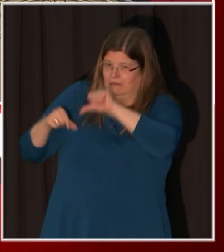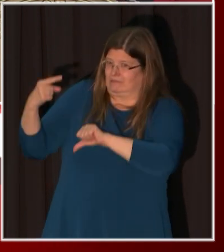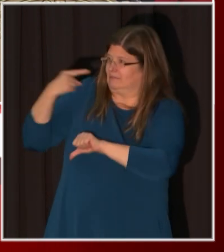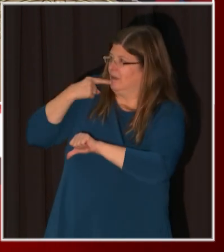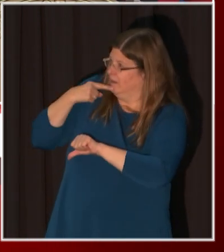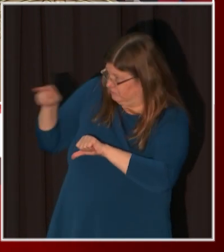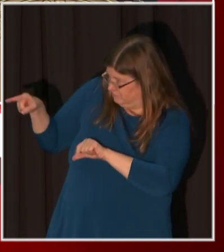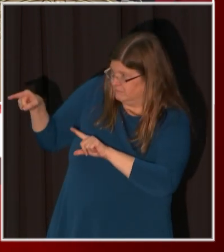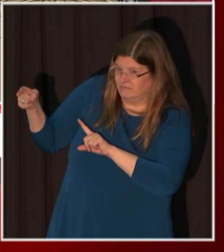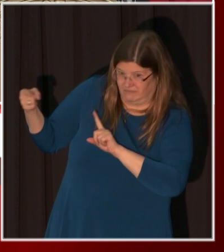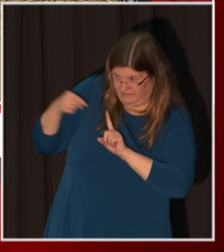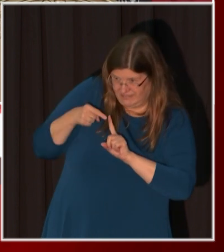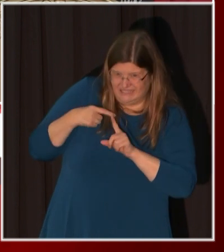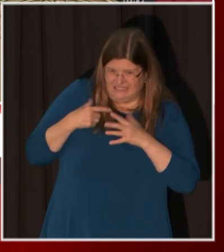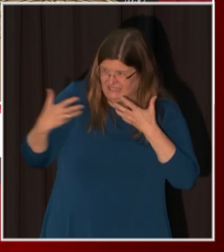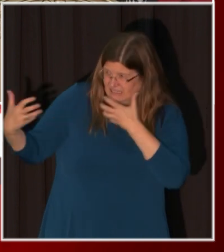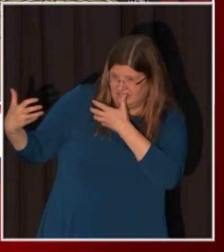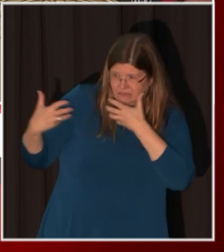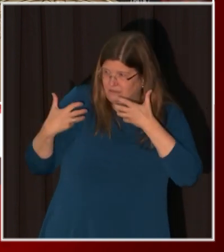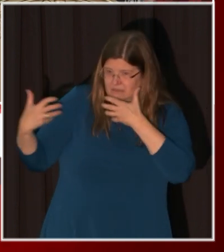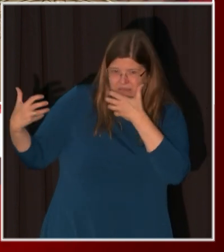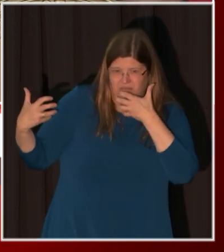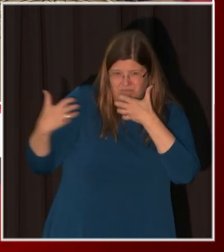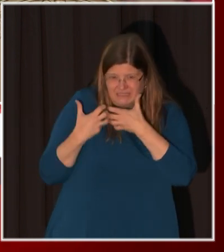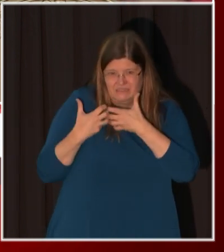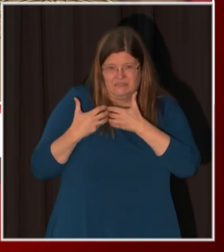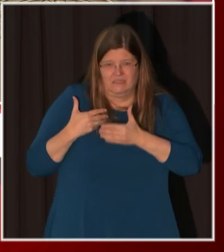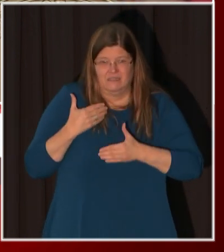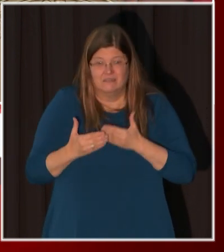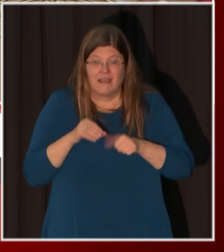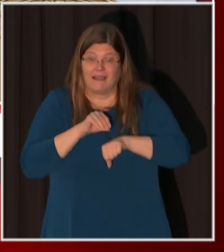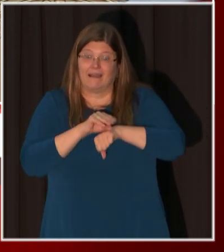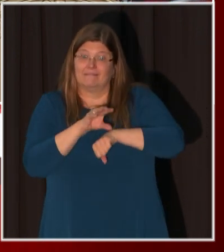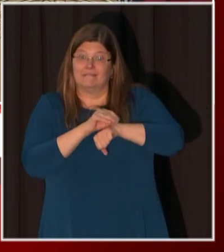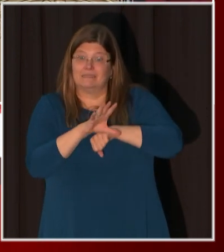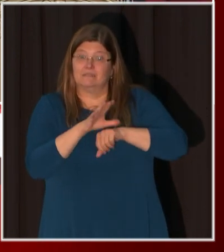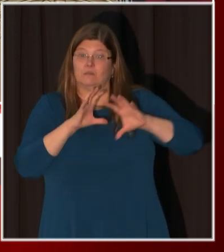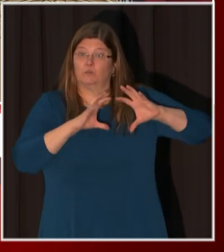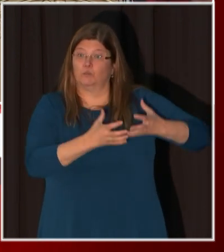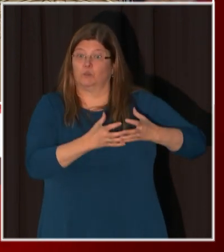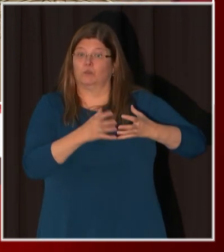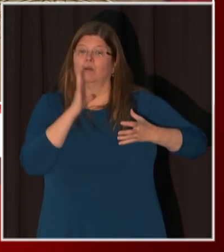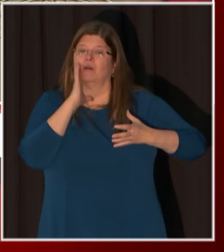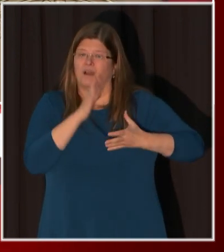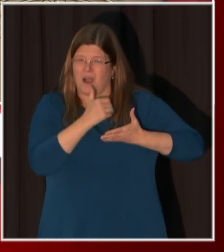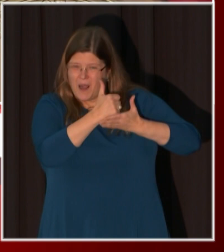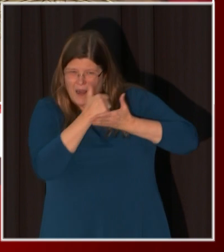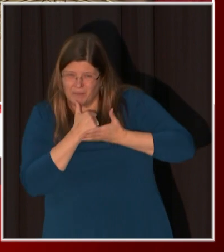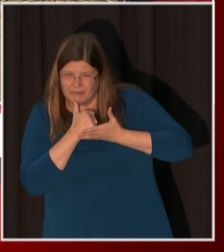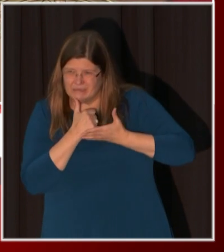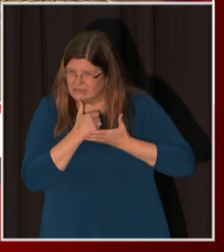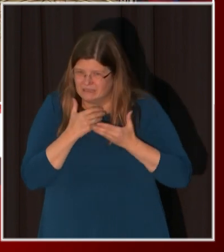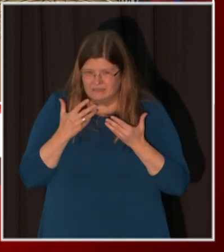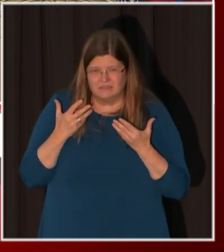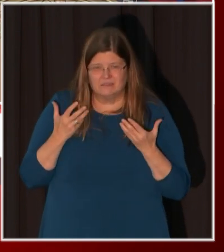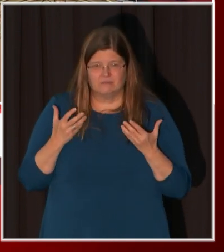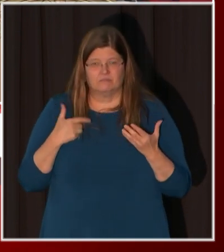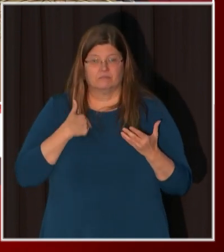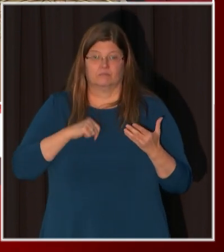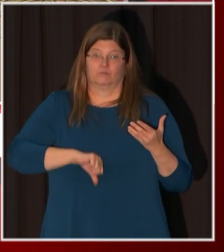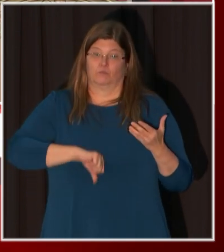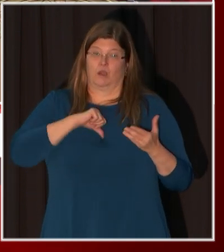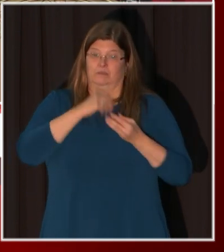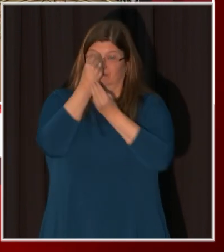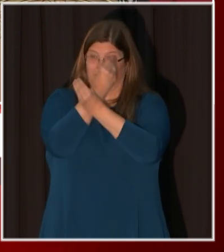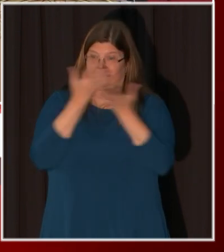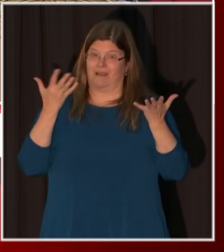community. The Reopen DC Advisory Group will help us put that together. Today, I'm proud to share